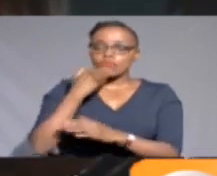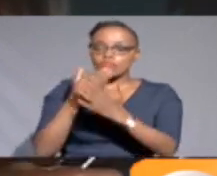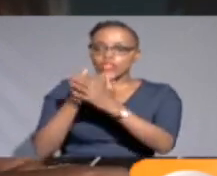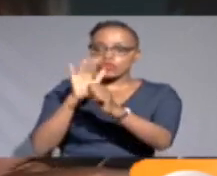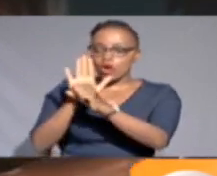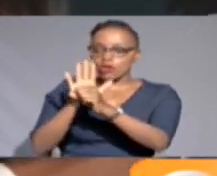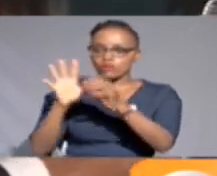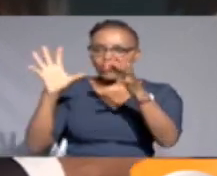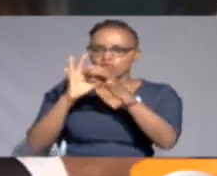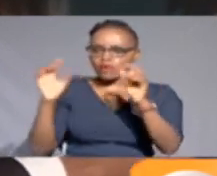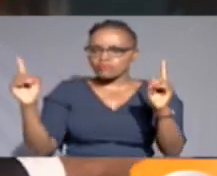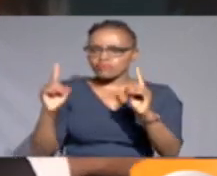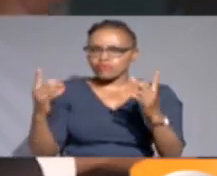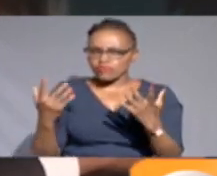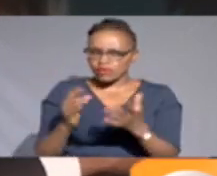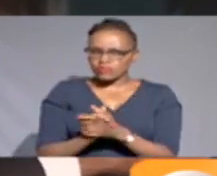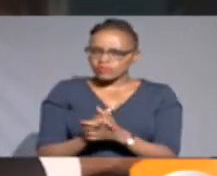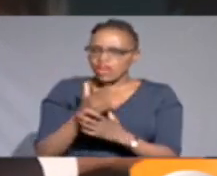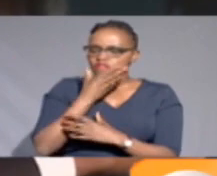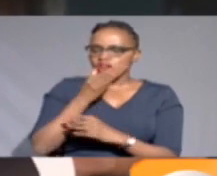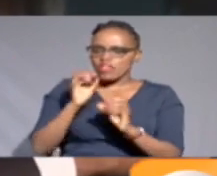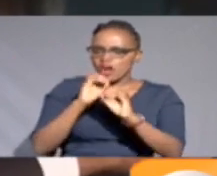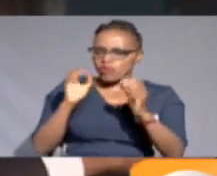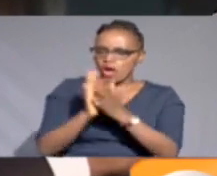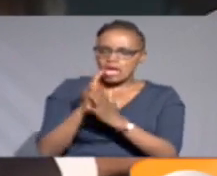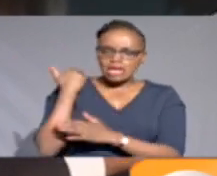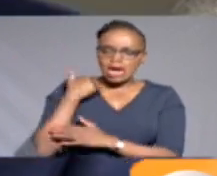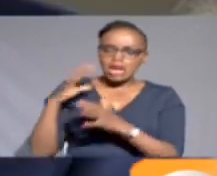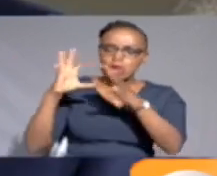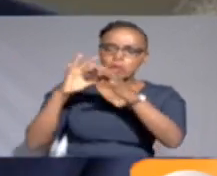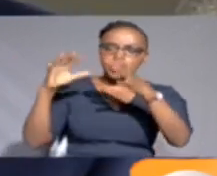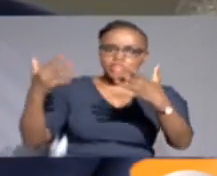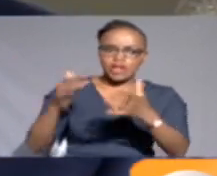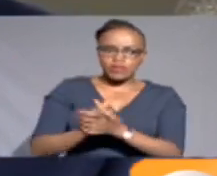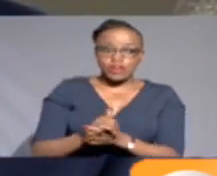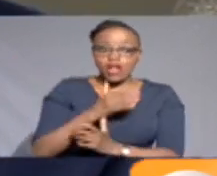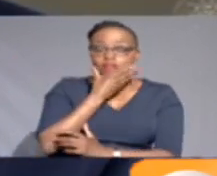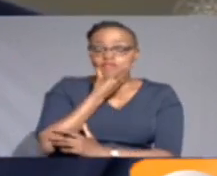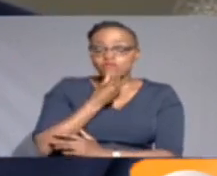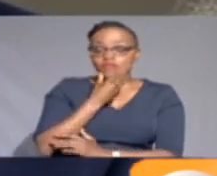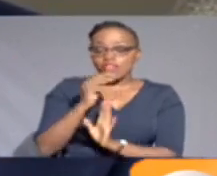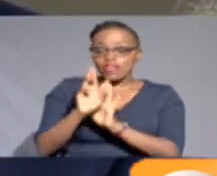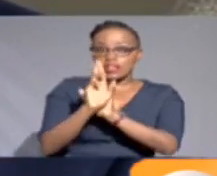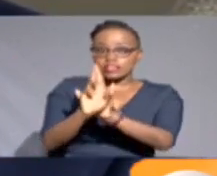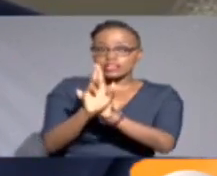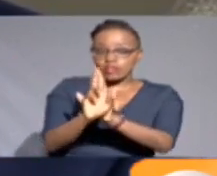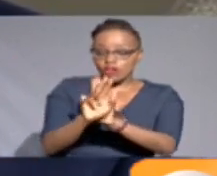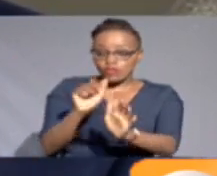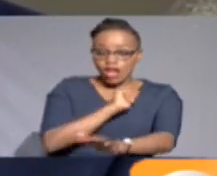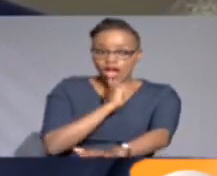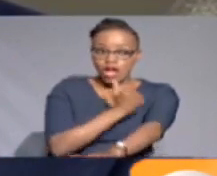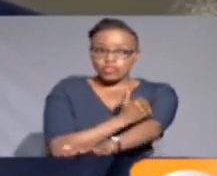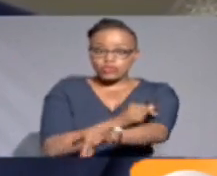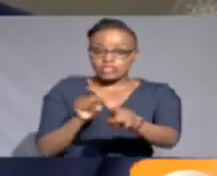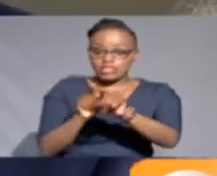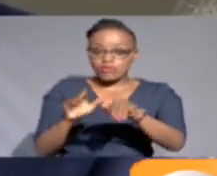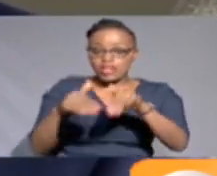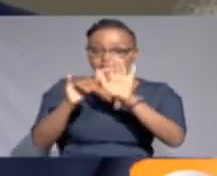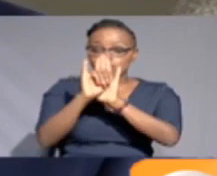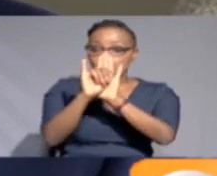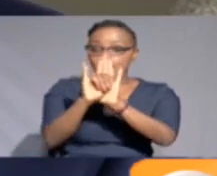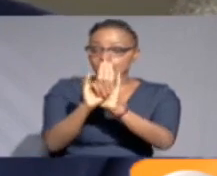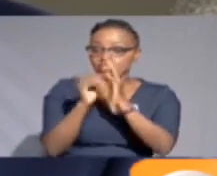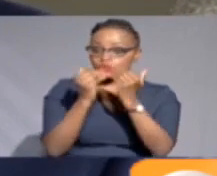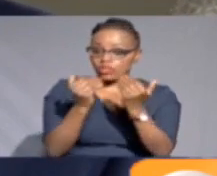us for this briefly. What's the link? Fatherlessness and crime. You see, fathers represent male authority and also give identity to the